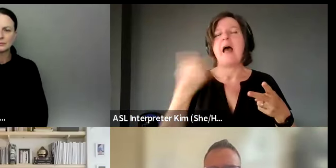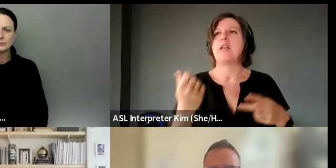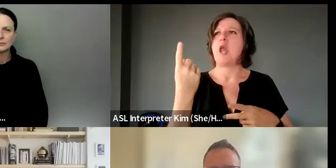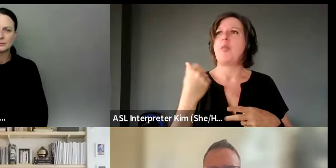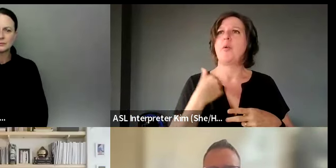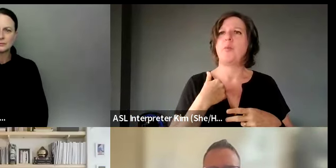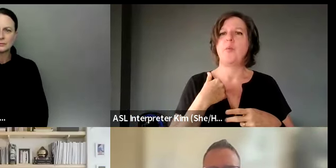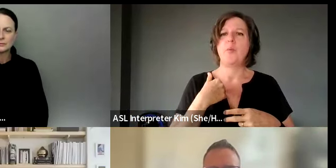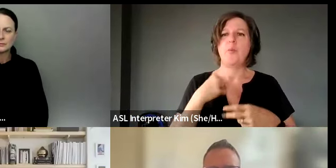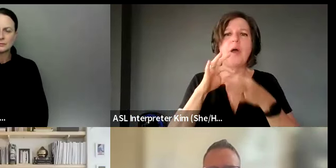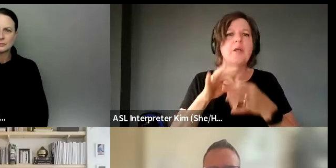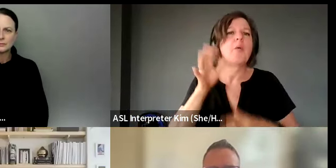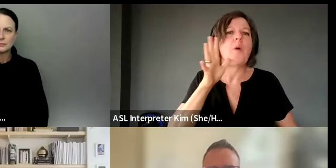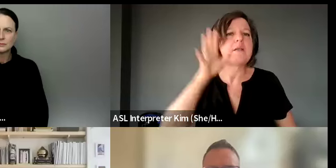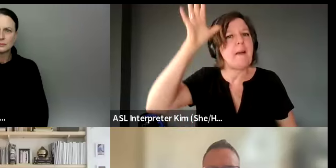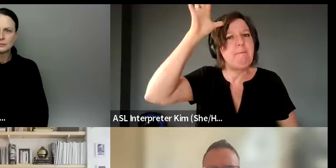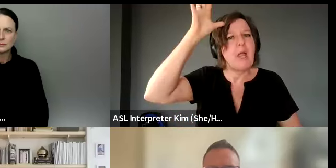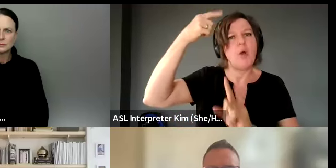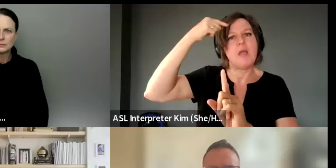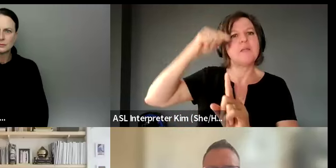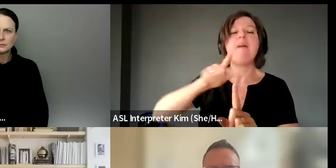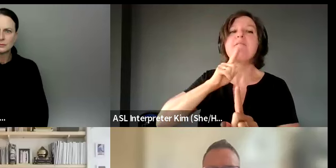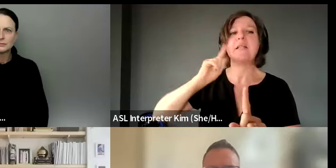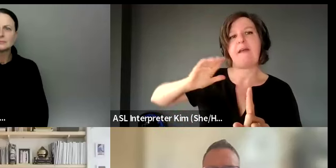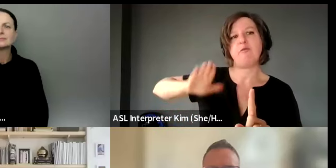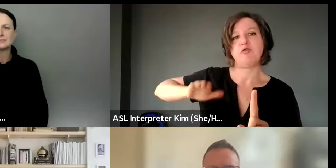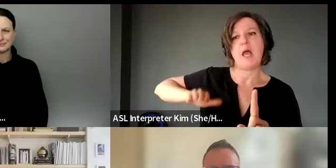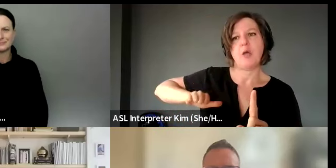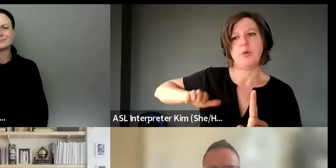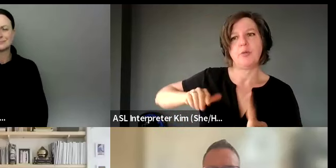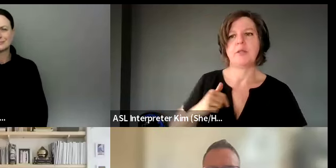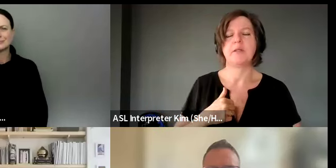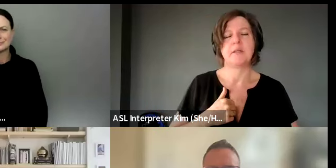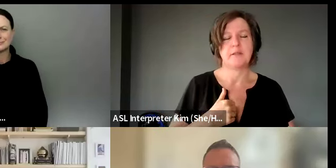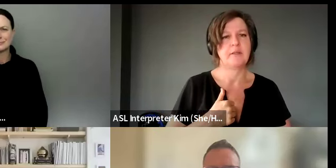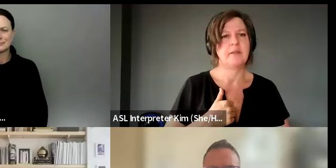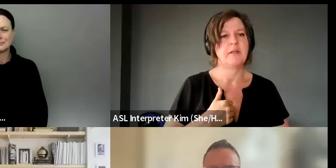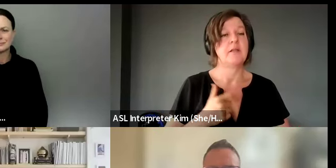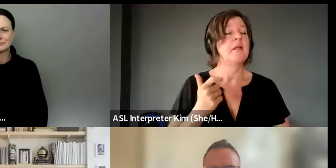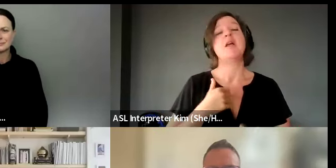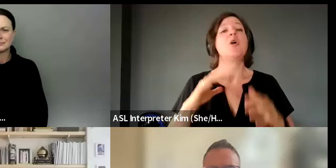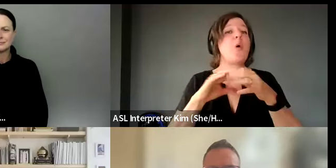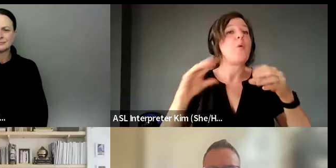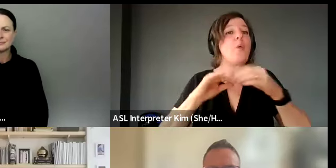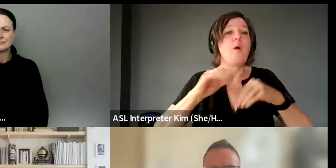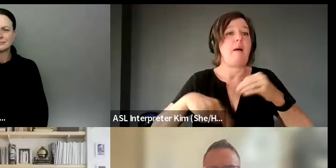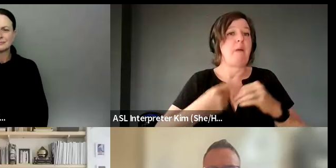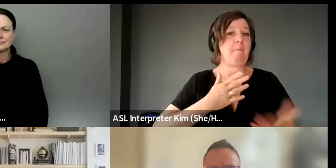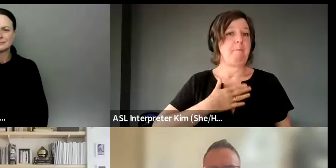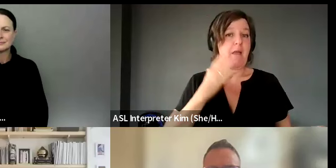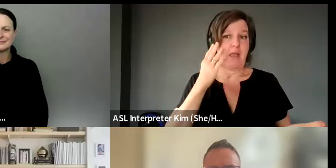the parent of a deaf child. So, I mean, speaking about my experience,